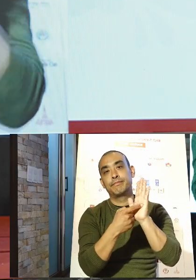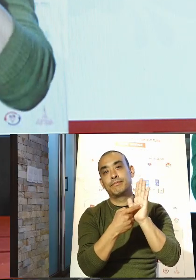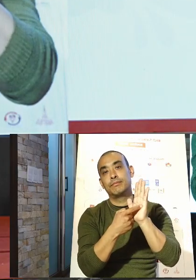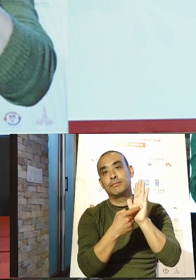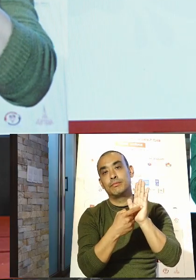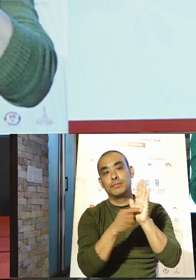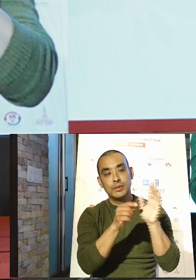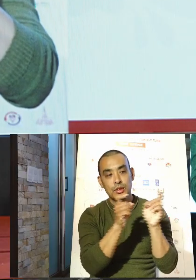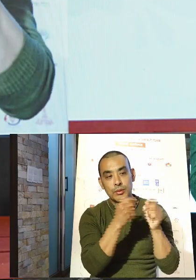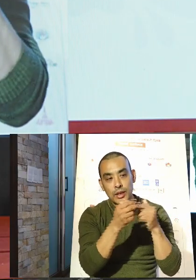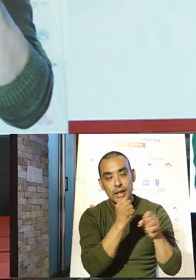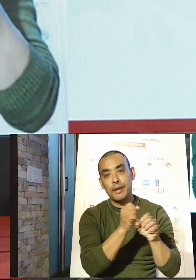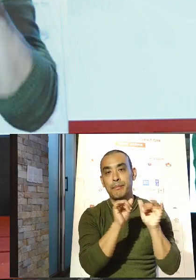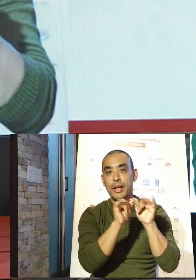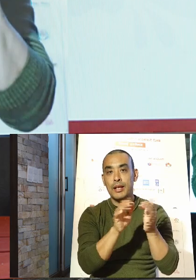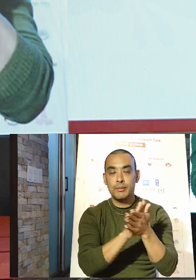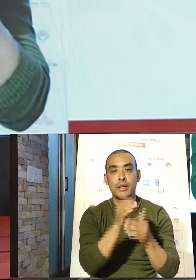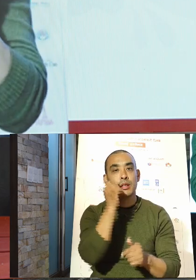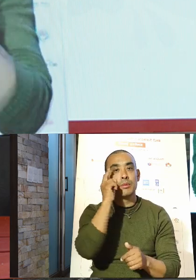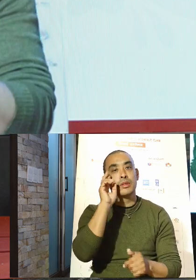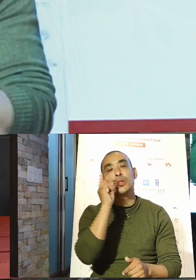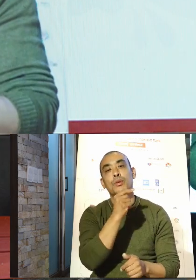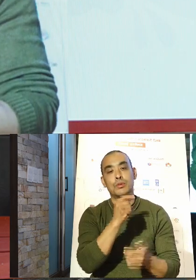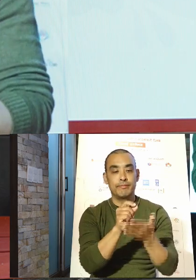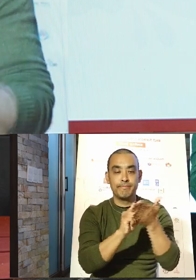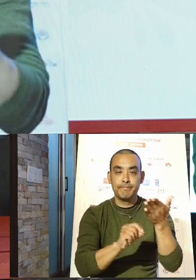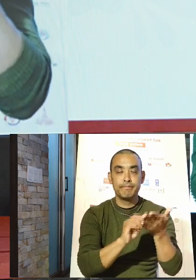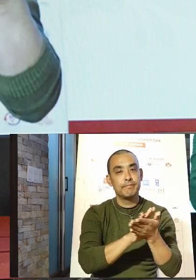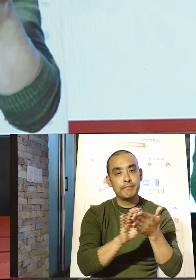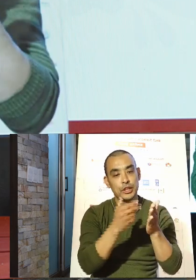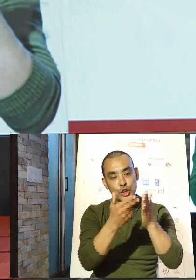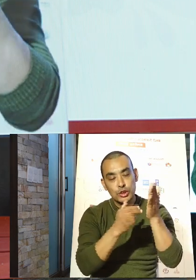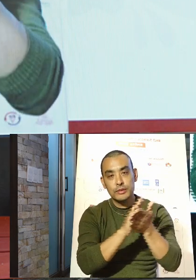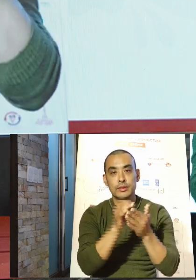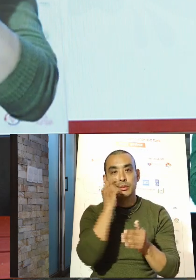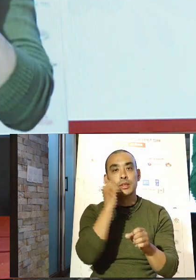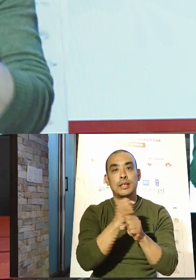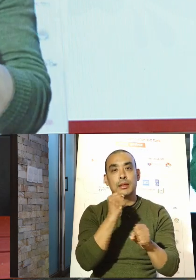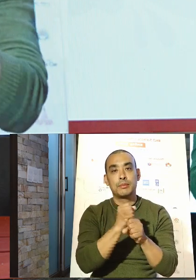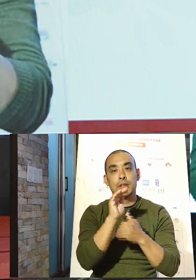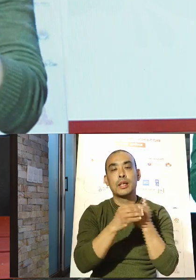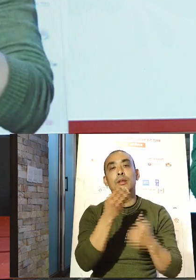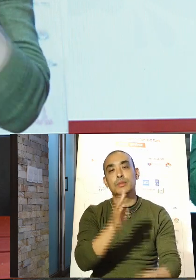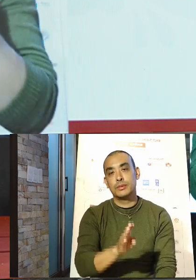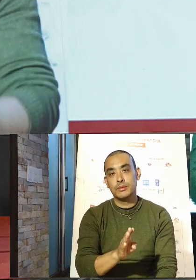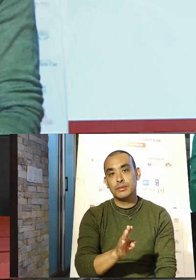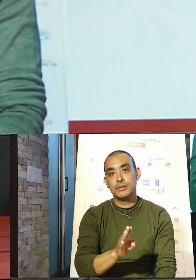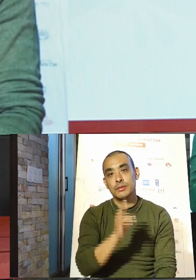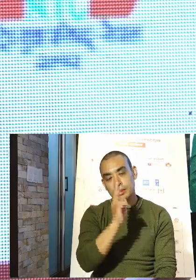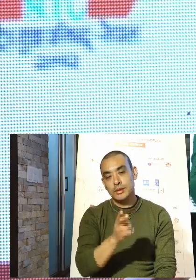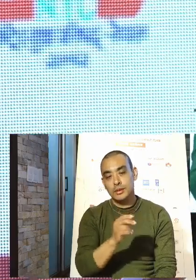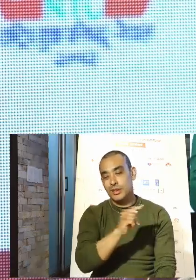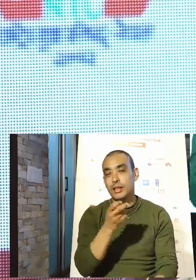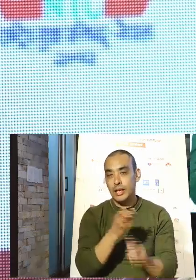to open a discussion and also for me to understand better the drawings, because I can analyze the drawing, I can give my interpretations, but sometimes it's